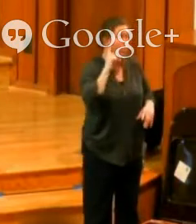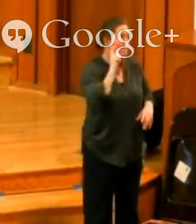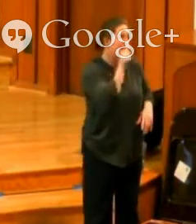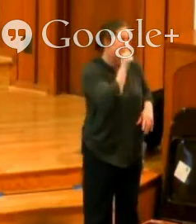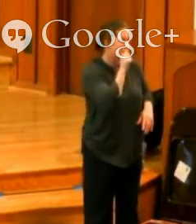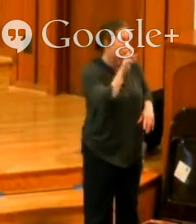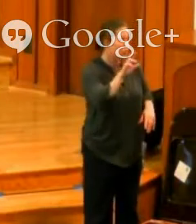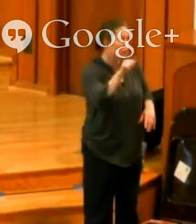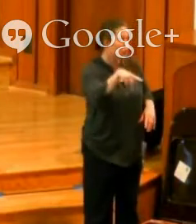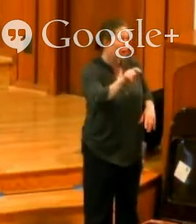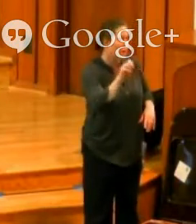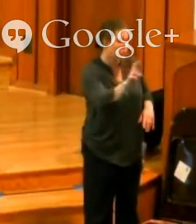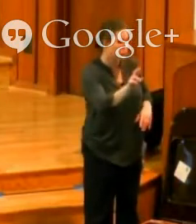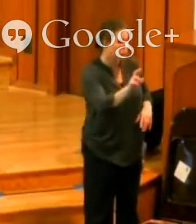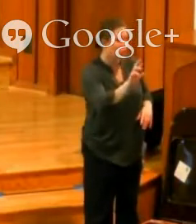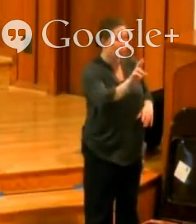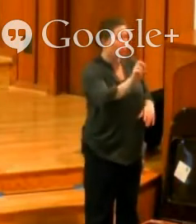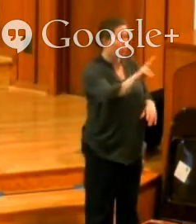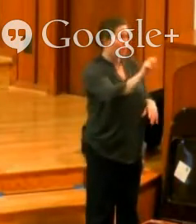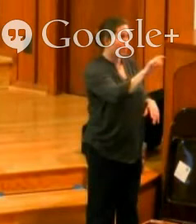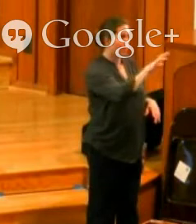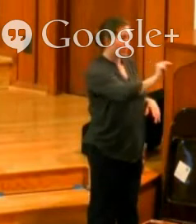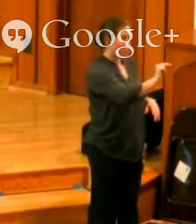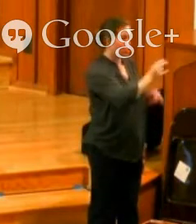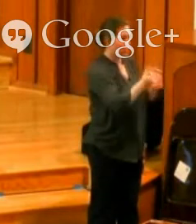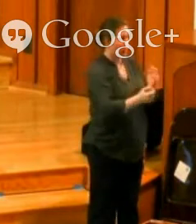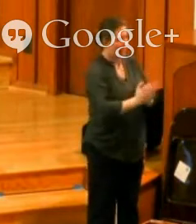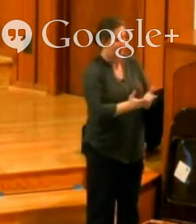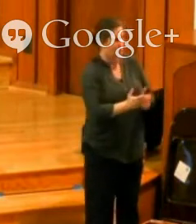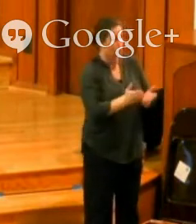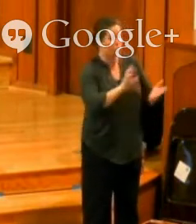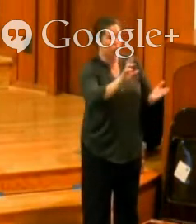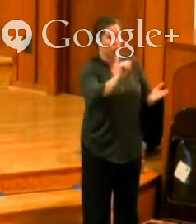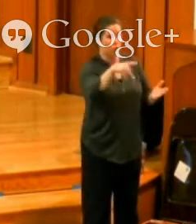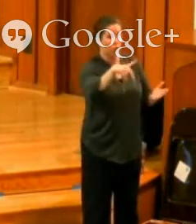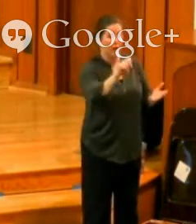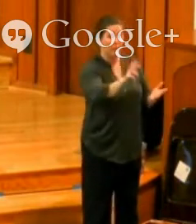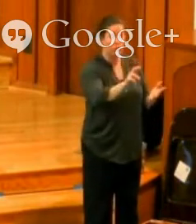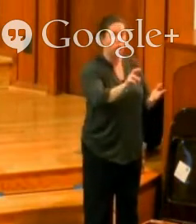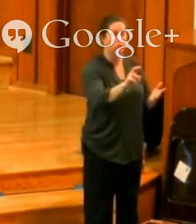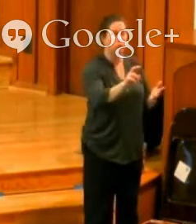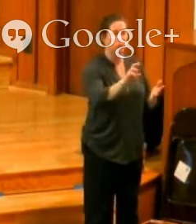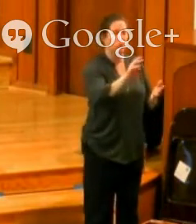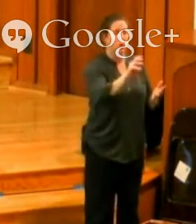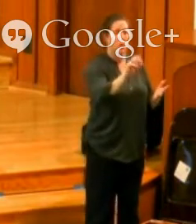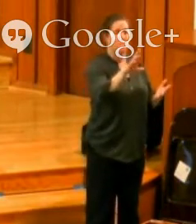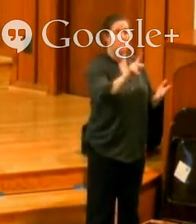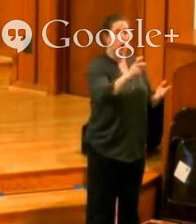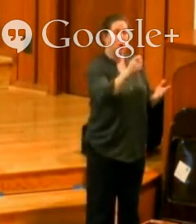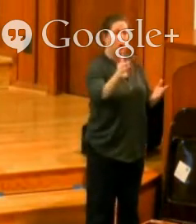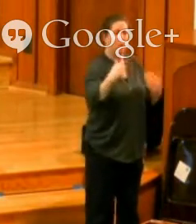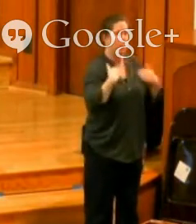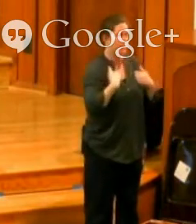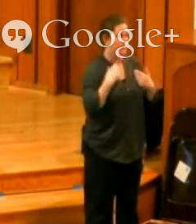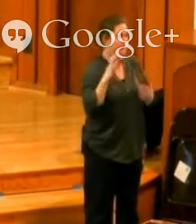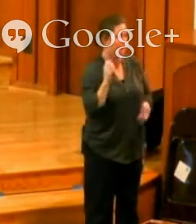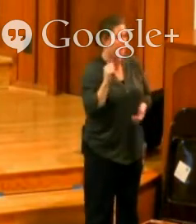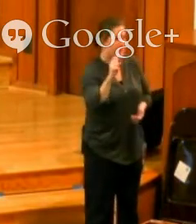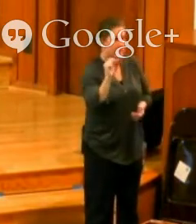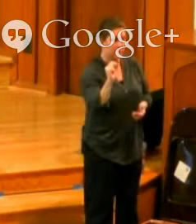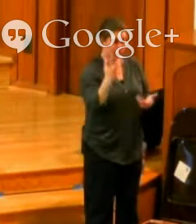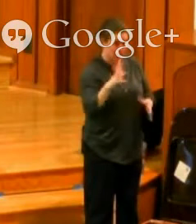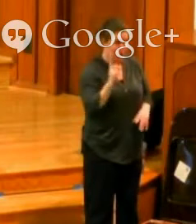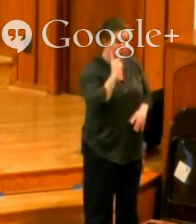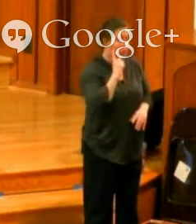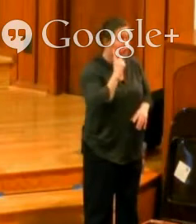be discussing that. Revelation's rapture. We're going to see what that's all about. We're going to settle that. And the mark of the beast. We've heard of the mark of the beast before, right? We'd have heard of